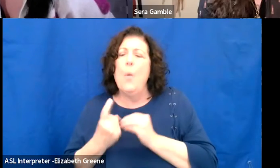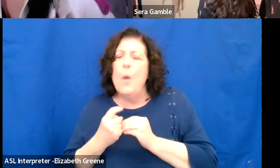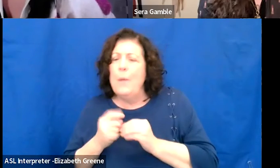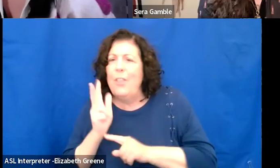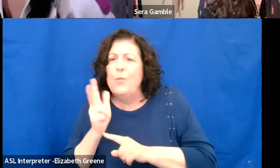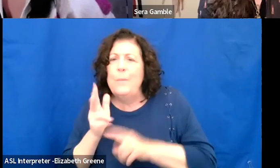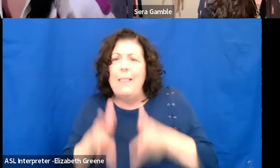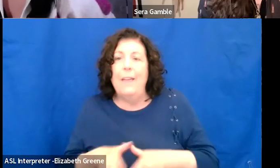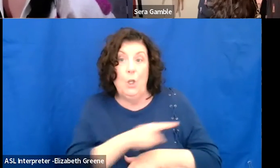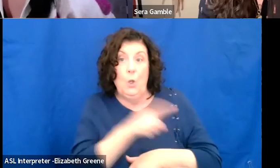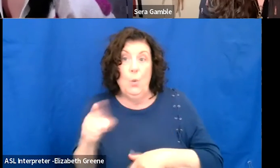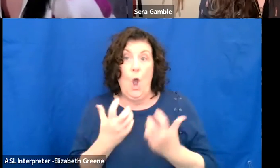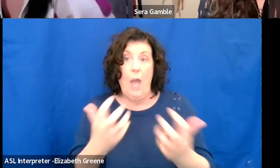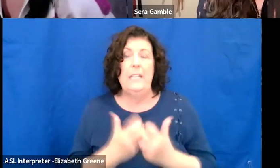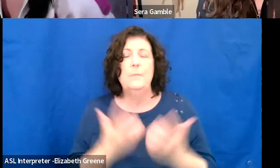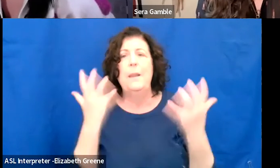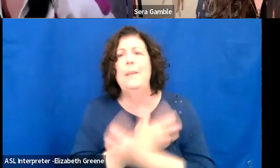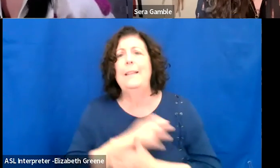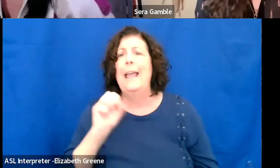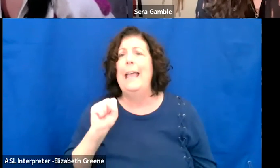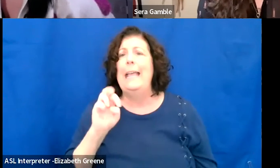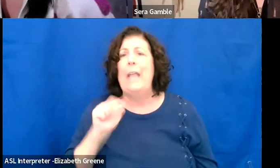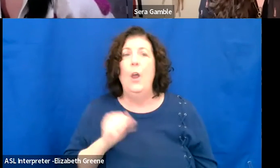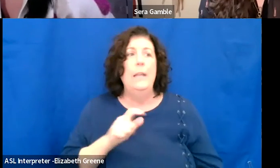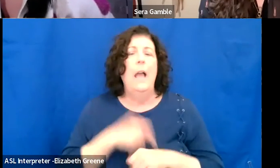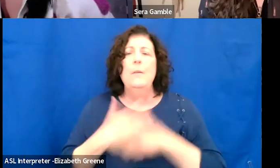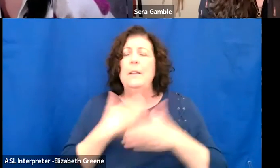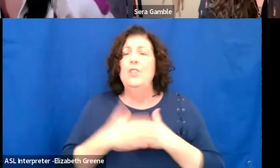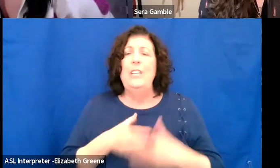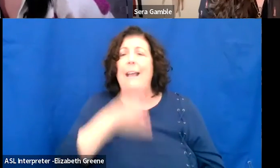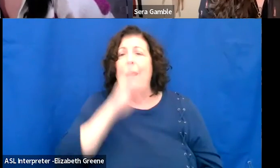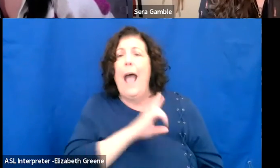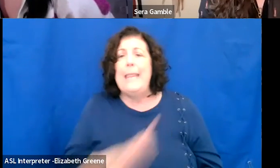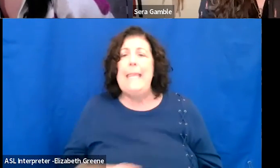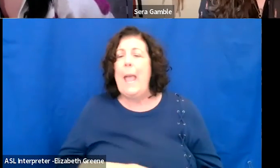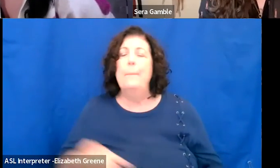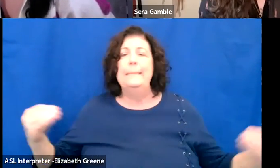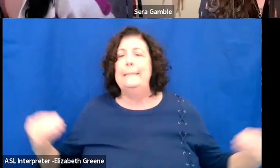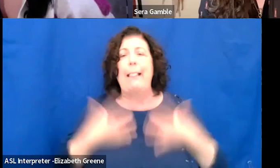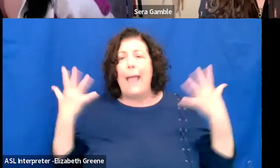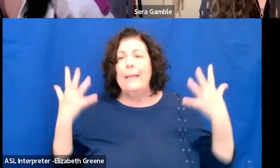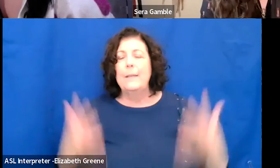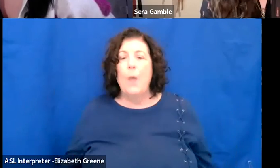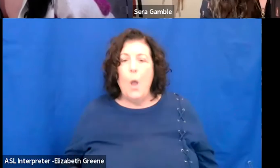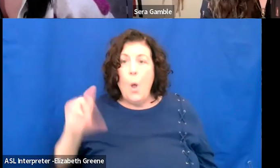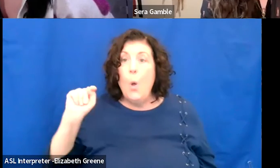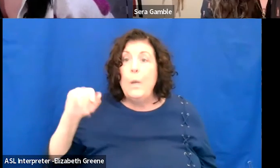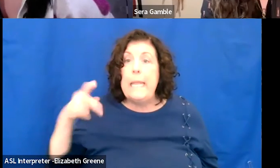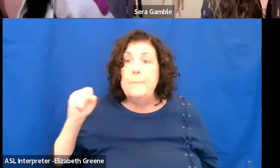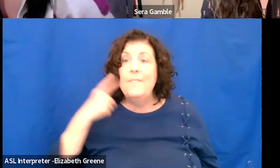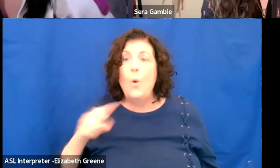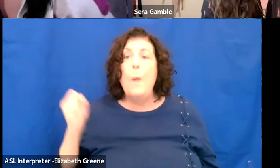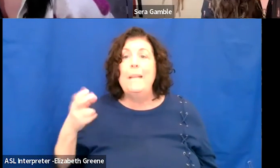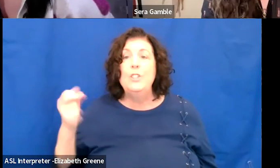3 more minutes. You guys have been amazing. Time with Sarah flies by, doesn't it? Isn't she just a goddamn delight? Ooh, tips for pitching,